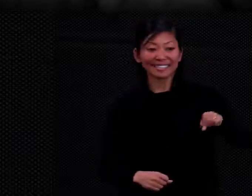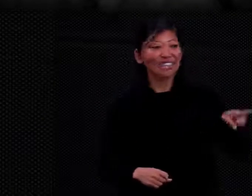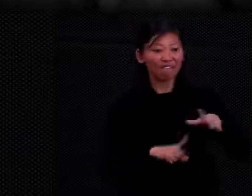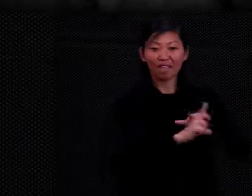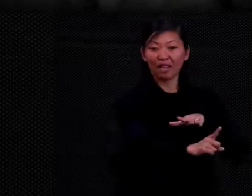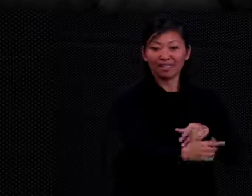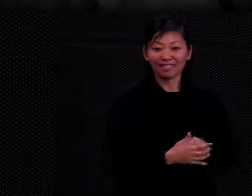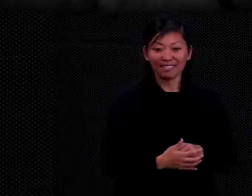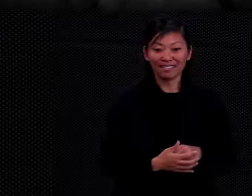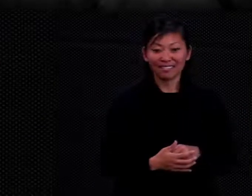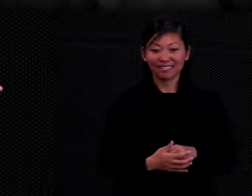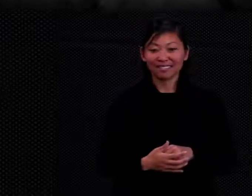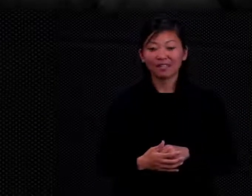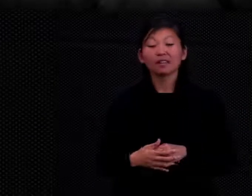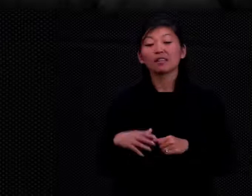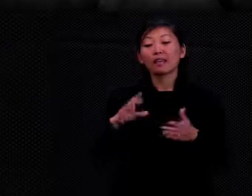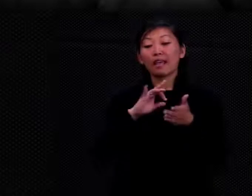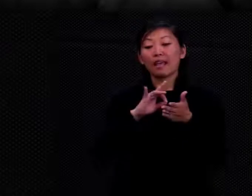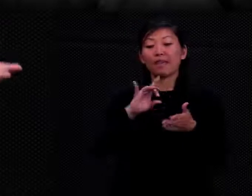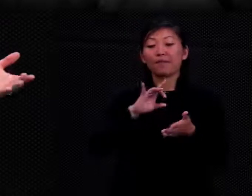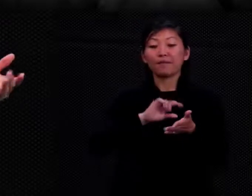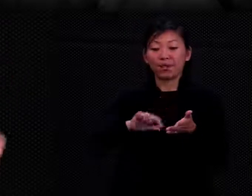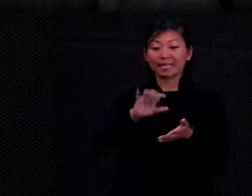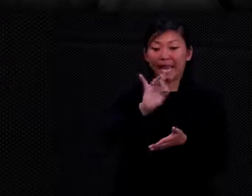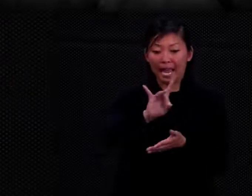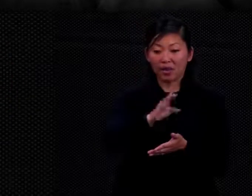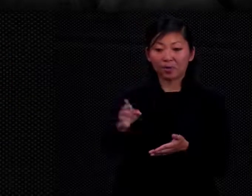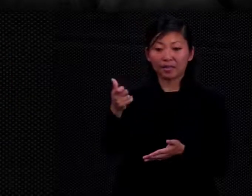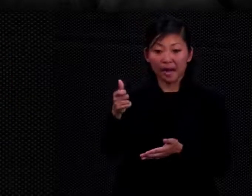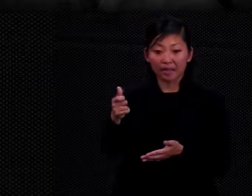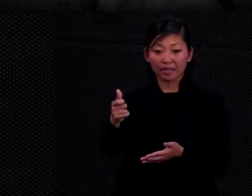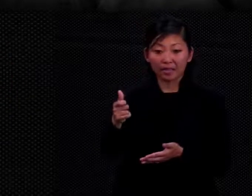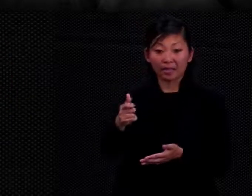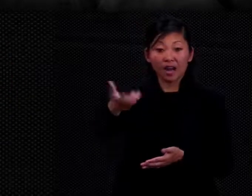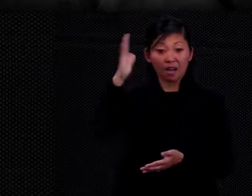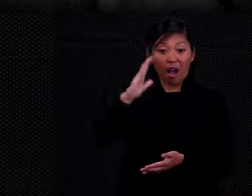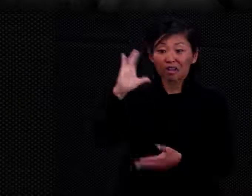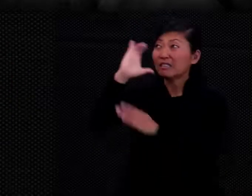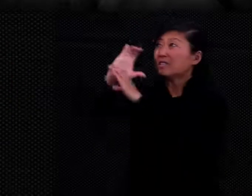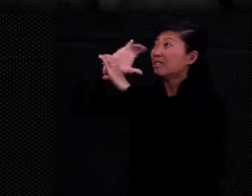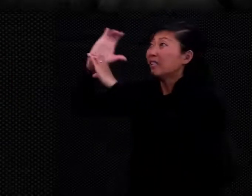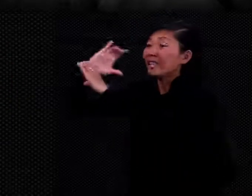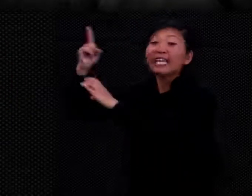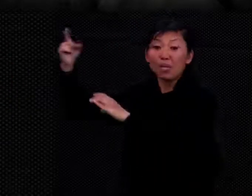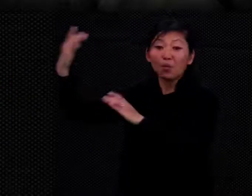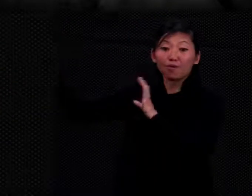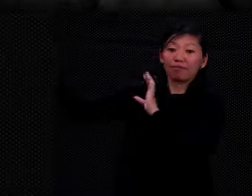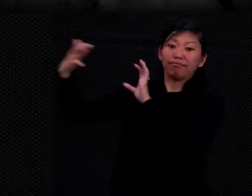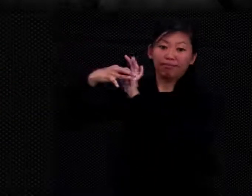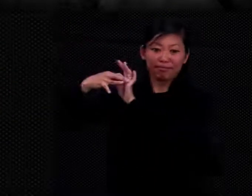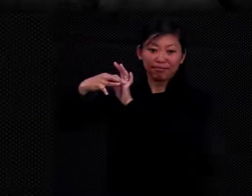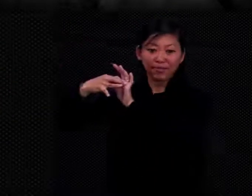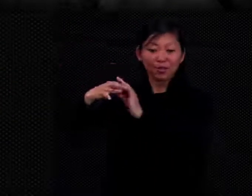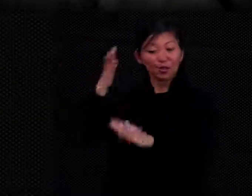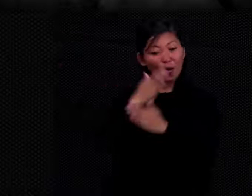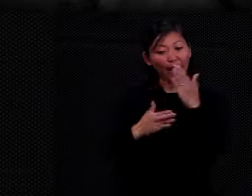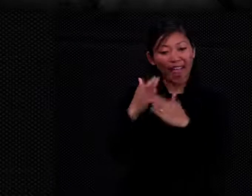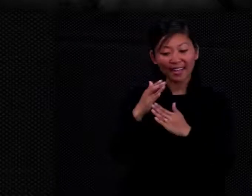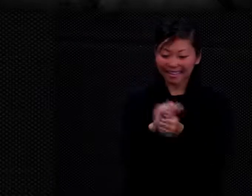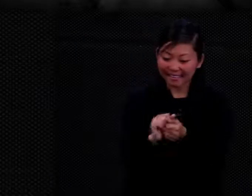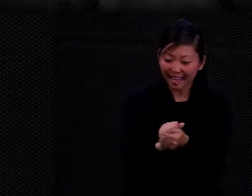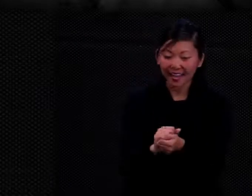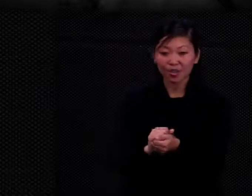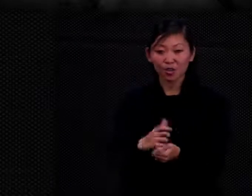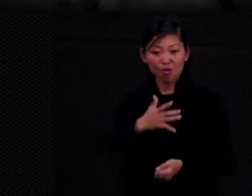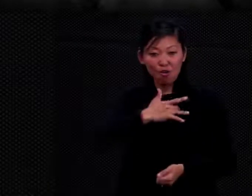then we're given a prescription in verses 8 to 10. Draw near to God, and he will draw near to you. Cleanse your hands, you sinners, and purify your hearts,